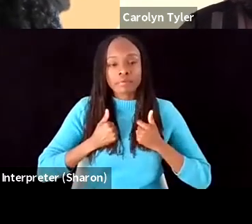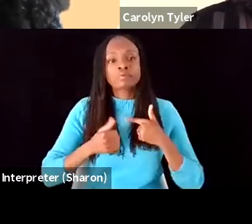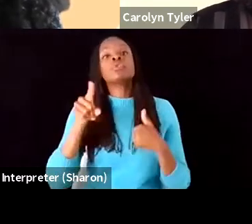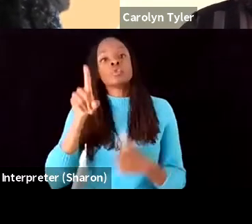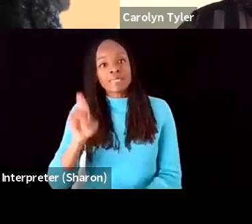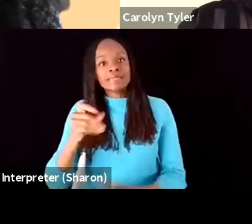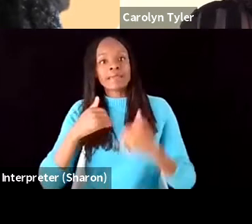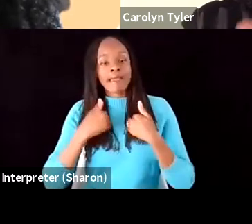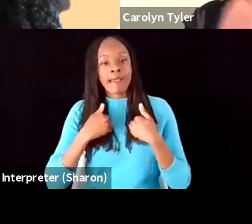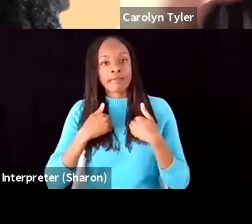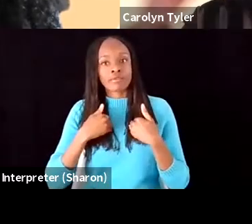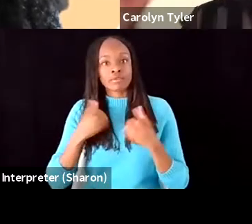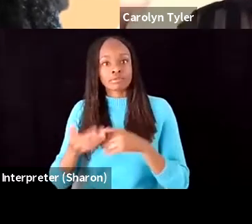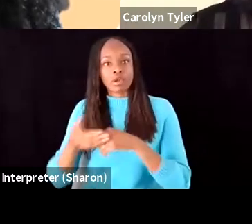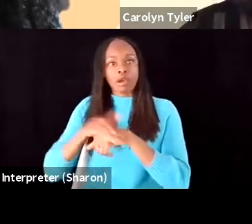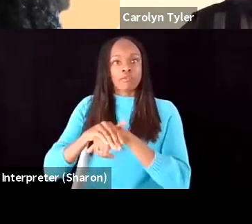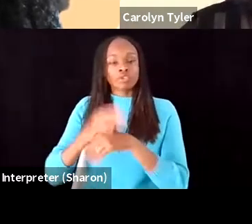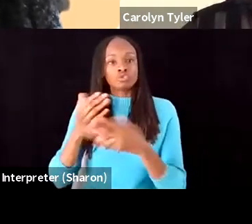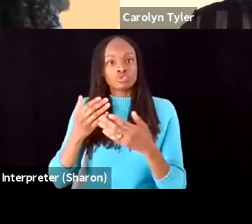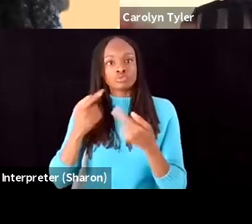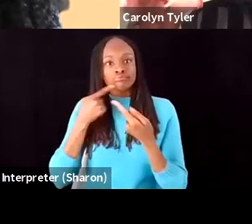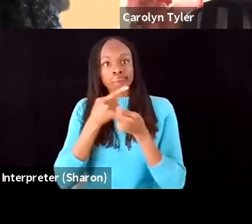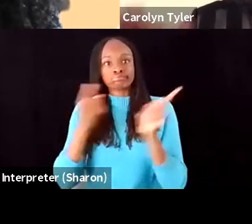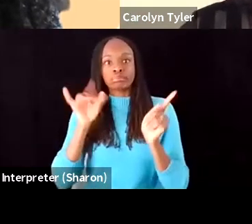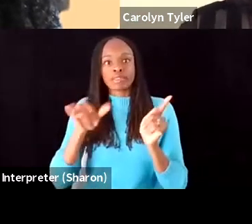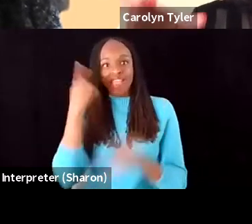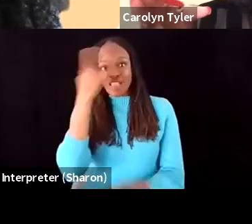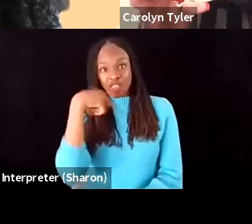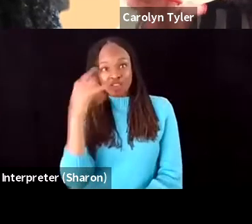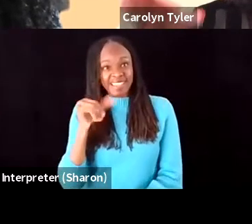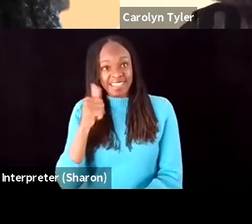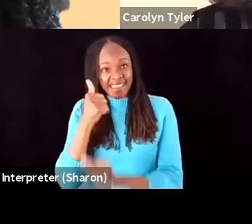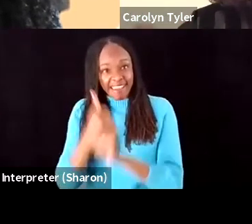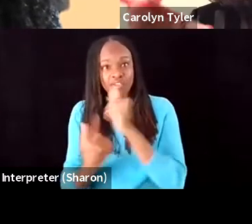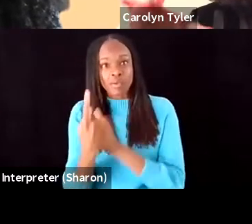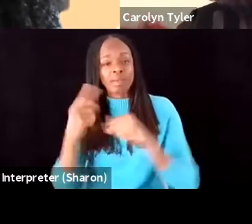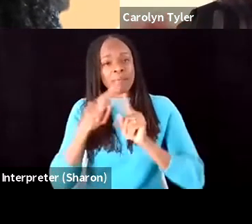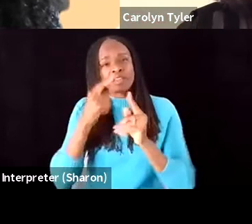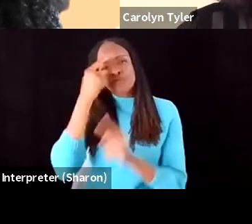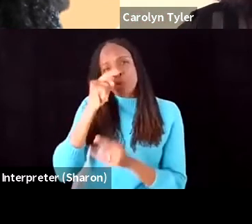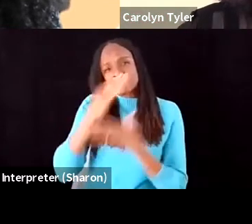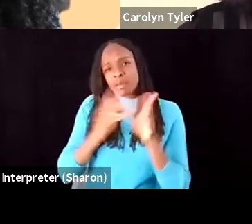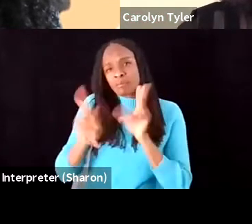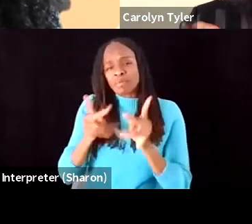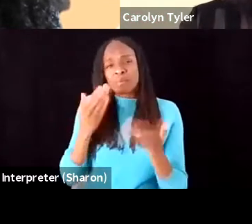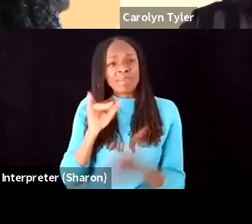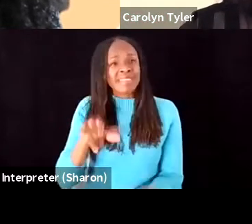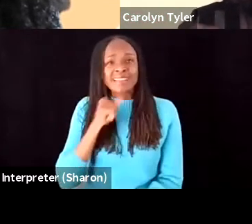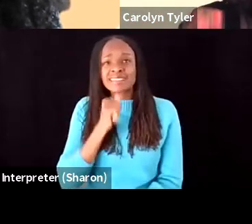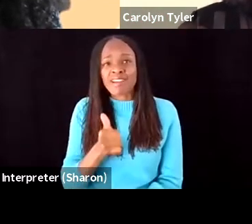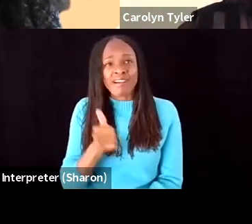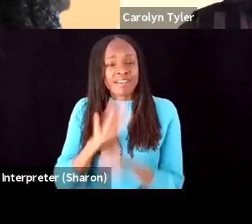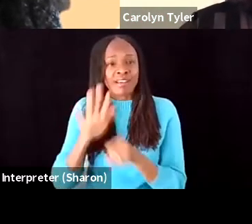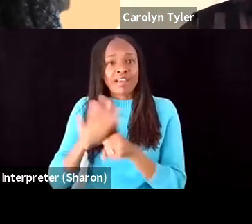need to have coverage that looks like everybody. But it appears for some, maybe that's not enough. Maybe we